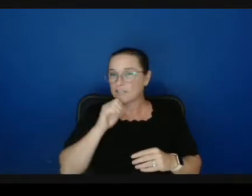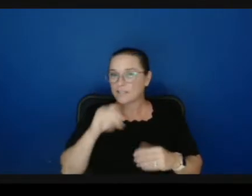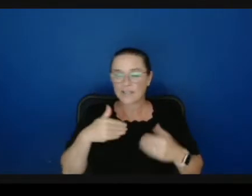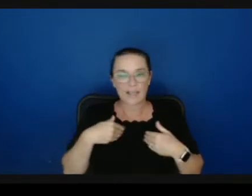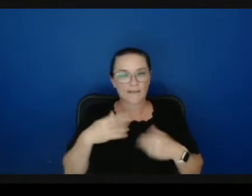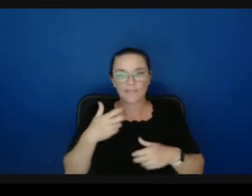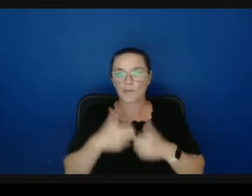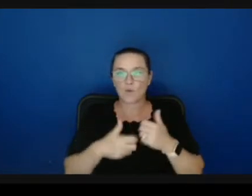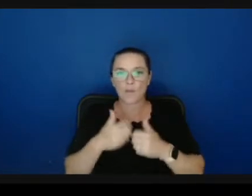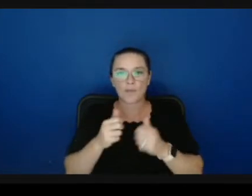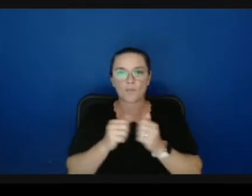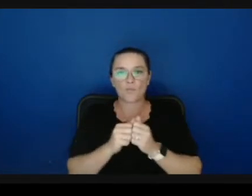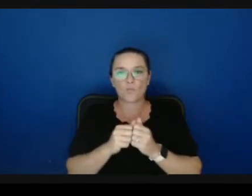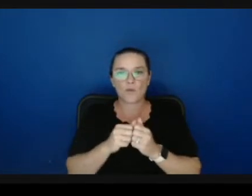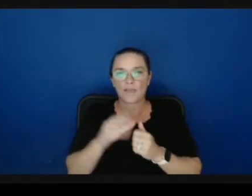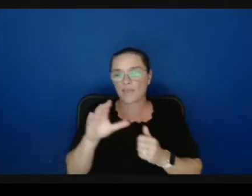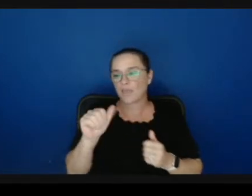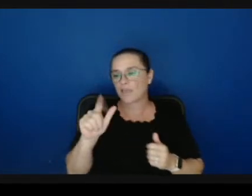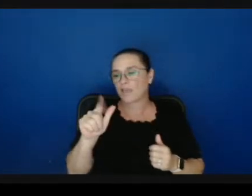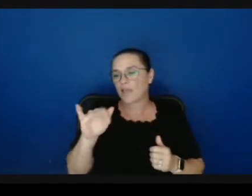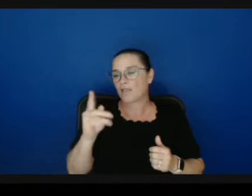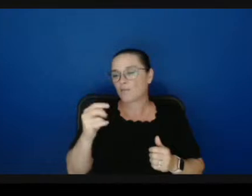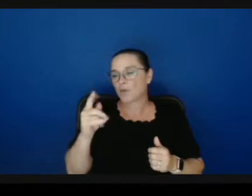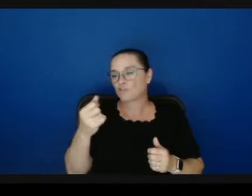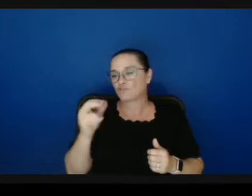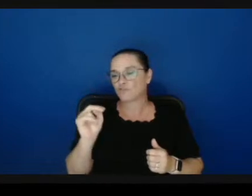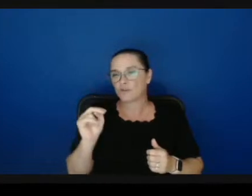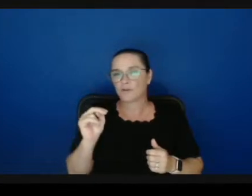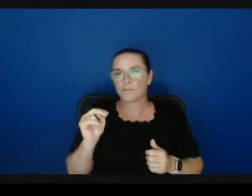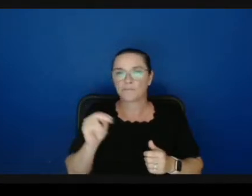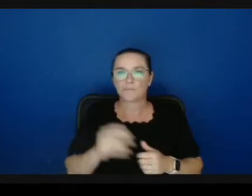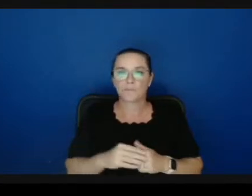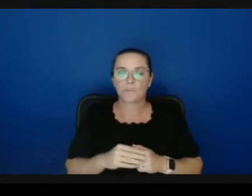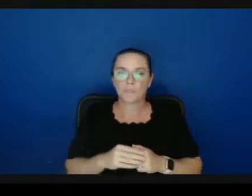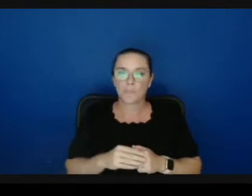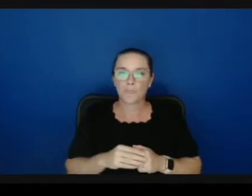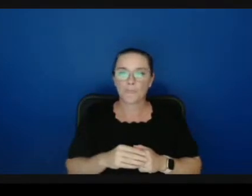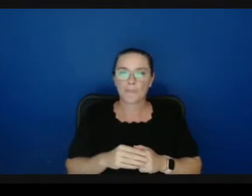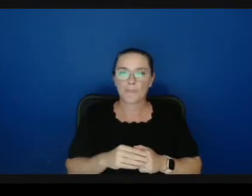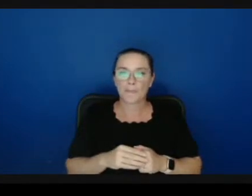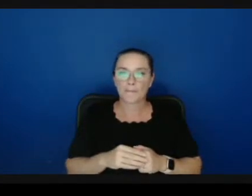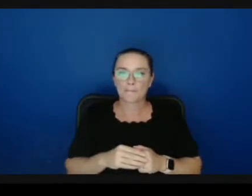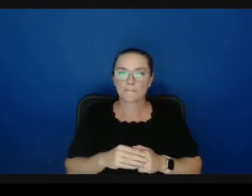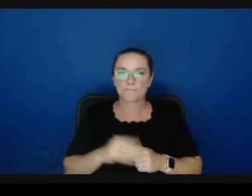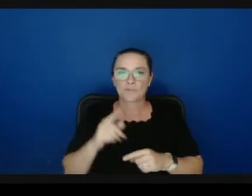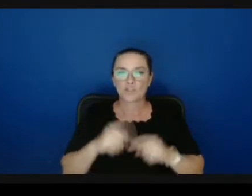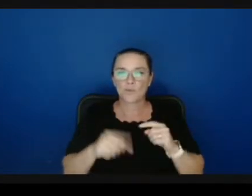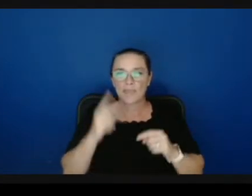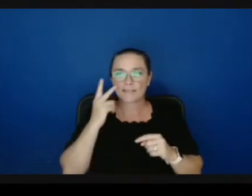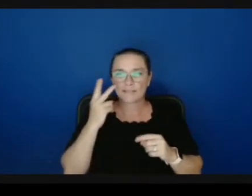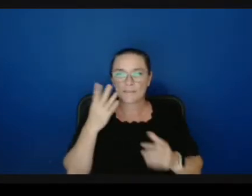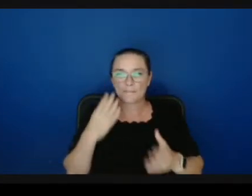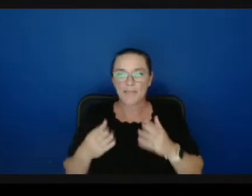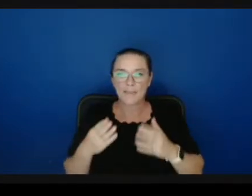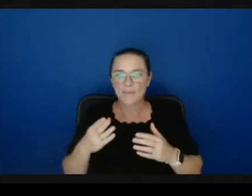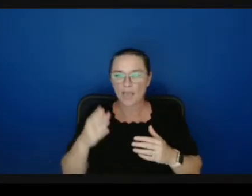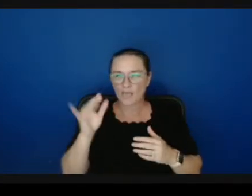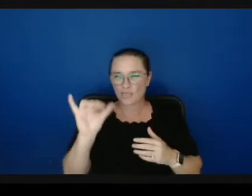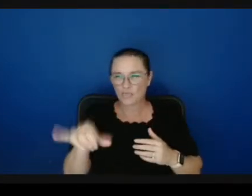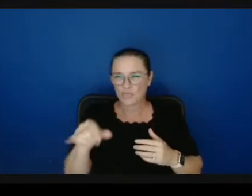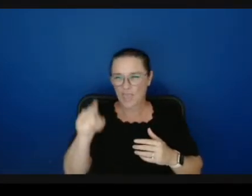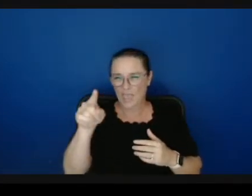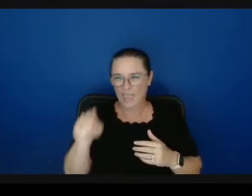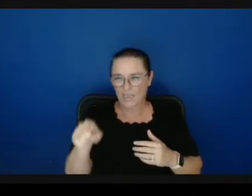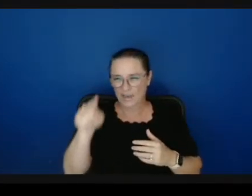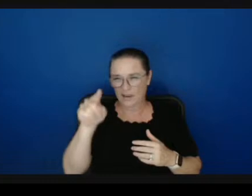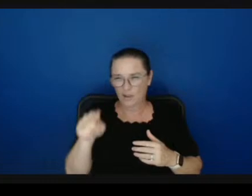of calibration, it has been calibrated, but the bad data has been removed. Can't quite see it. It might be in this gap right in here, where there's a little bit